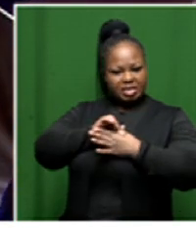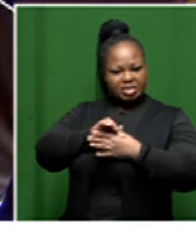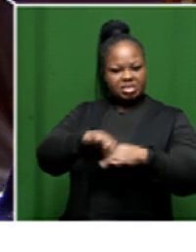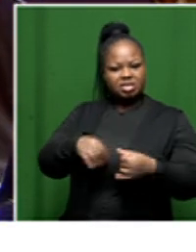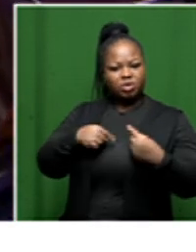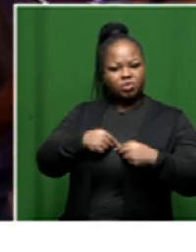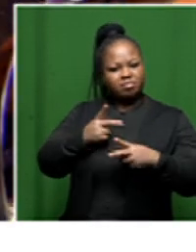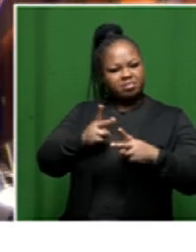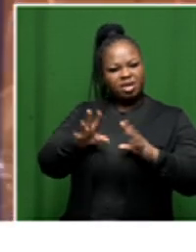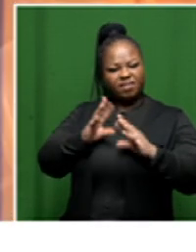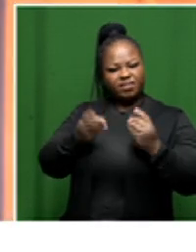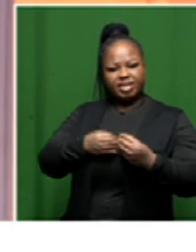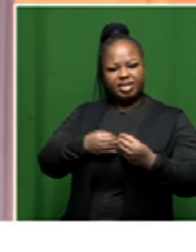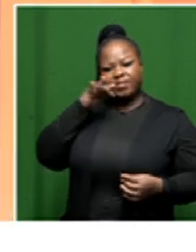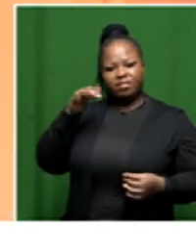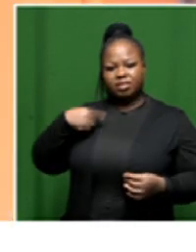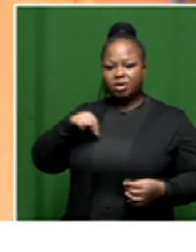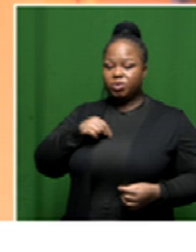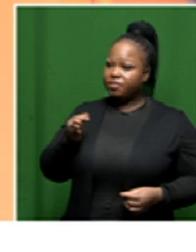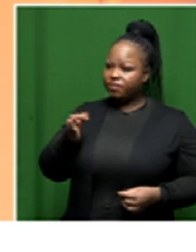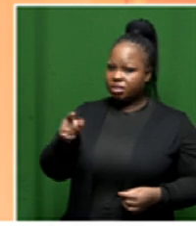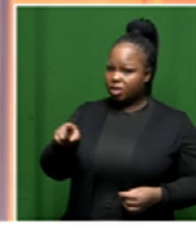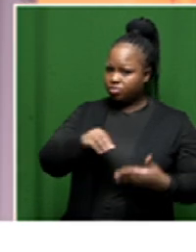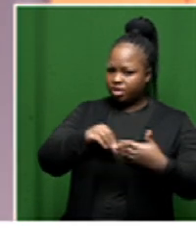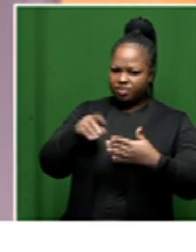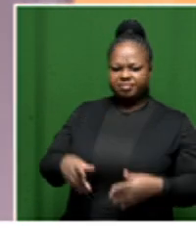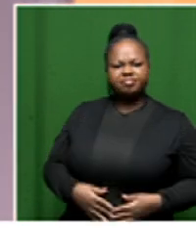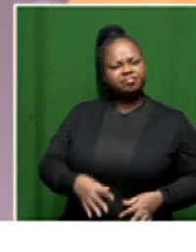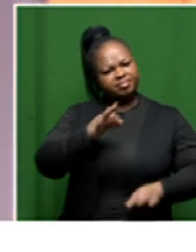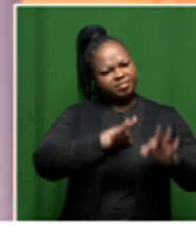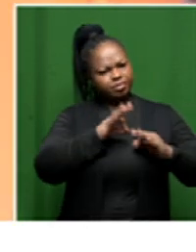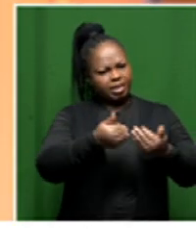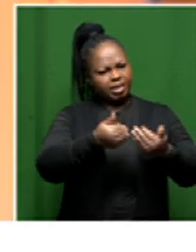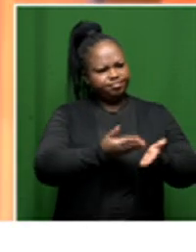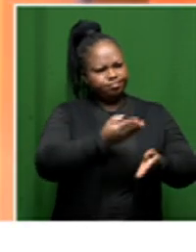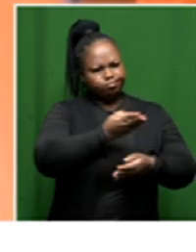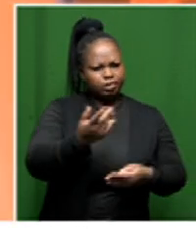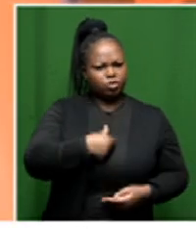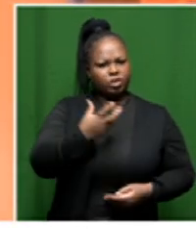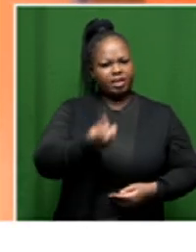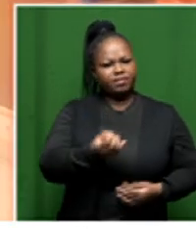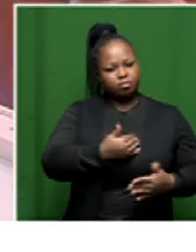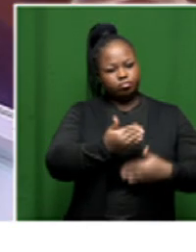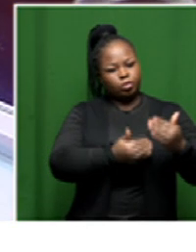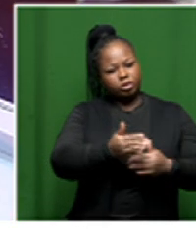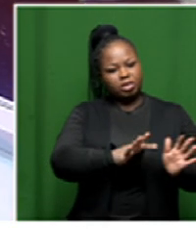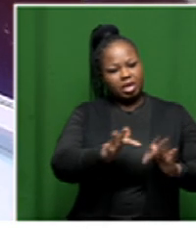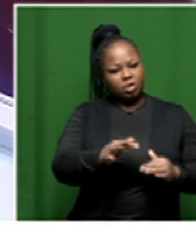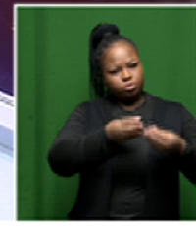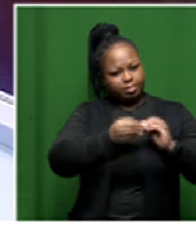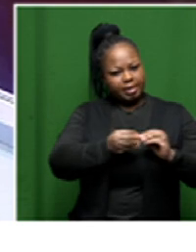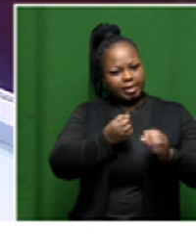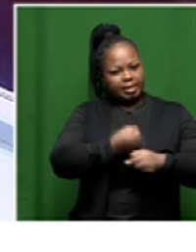we basically put in our own flavor. Okay. Even the fish that we've got there. Yeah. Just take us through some of these dishes, and the entire process of curating